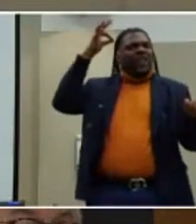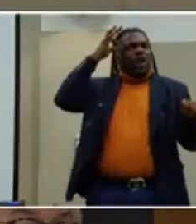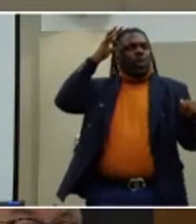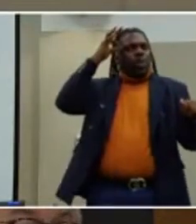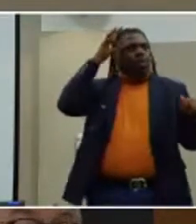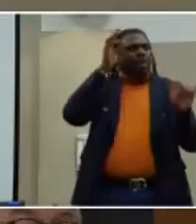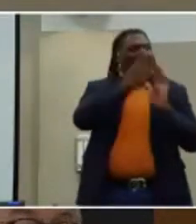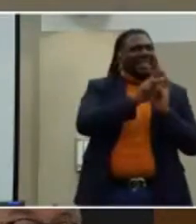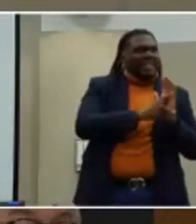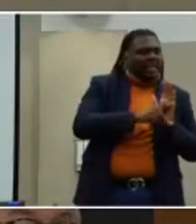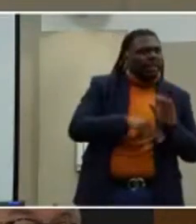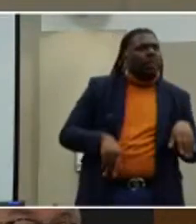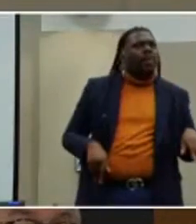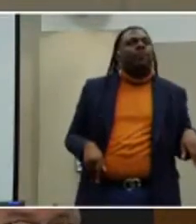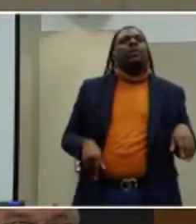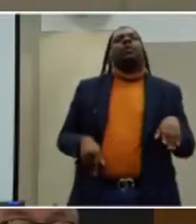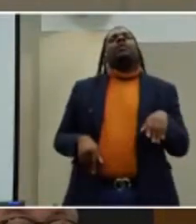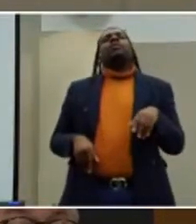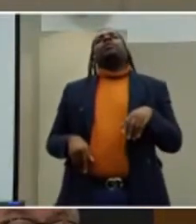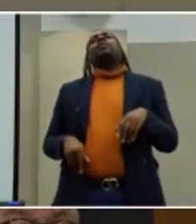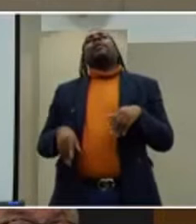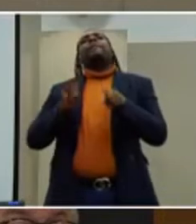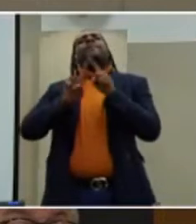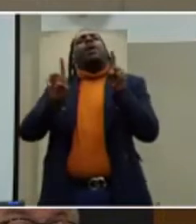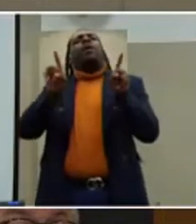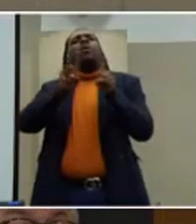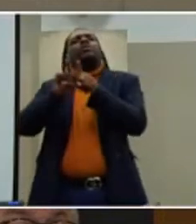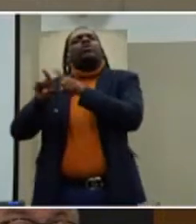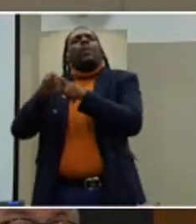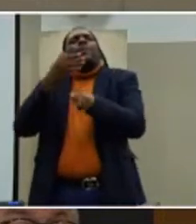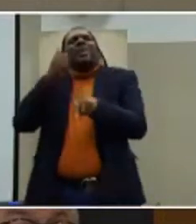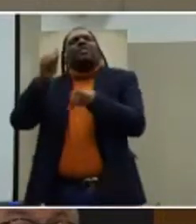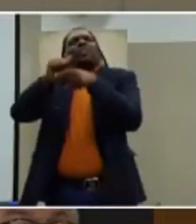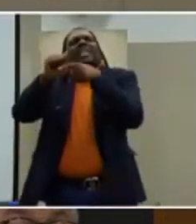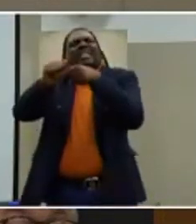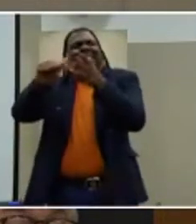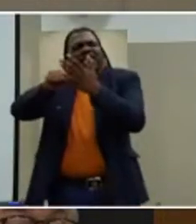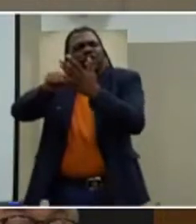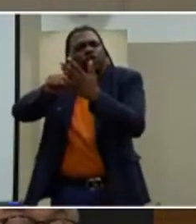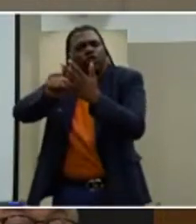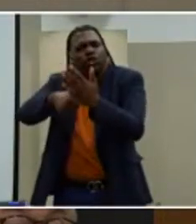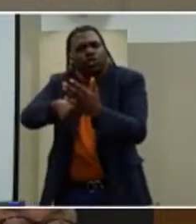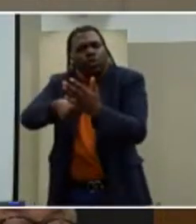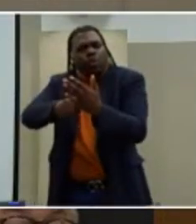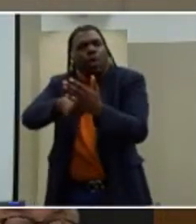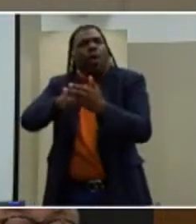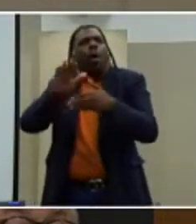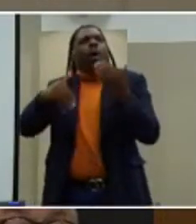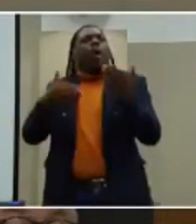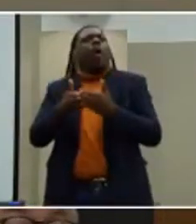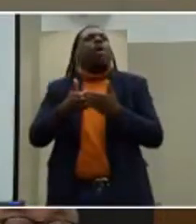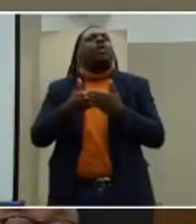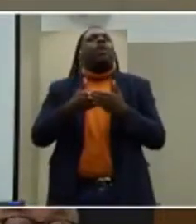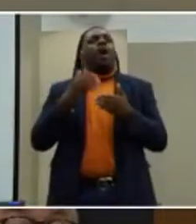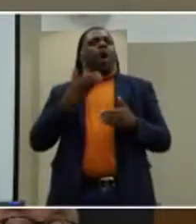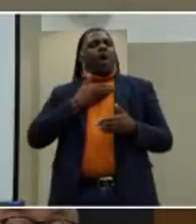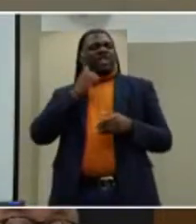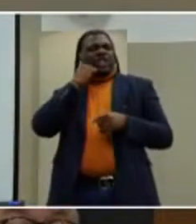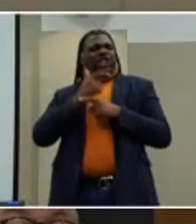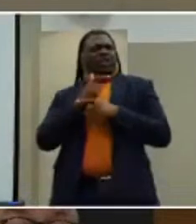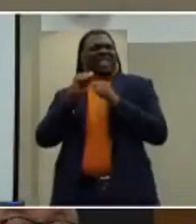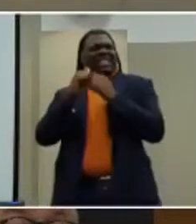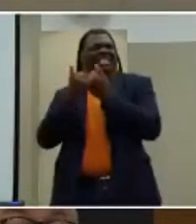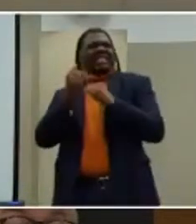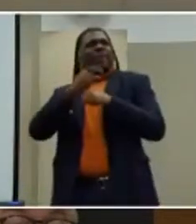web design service that offers toolkits and best practices to ensure that our federal partners, our sister agencies,